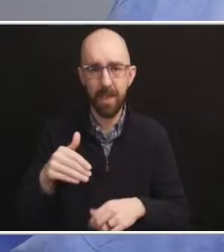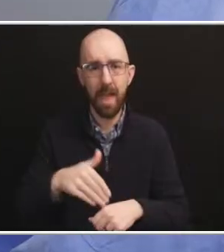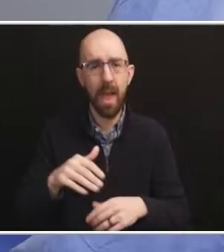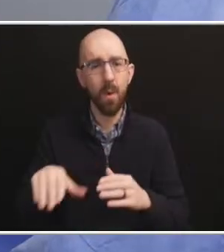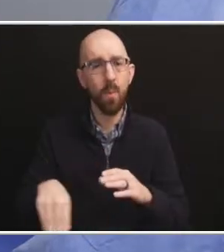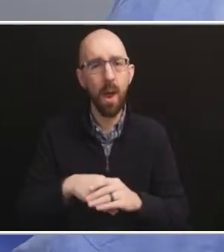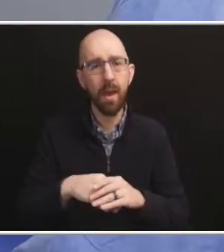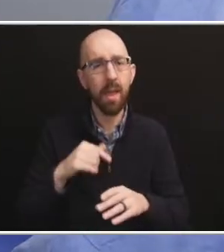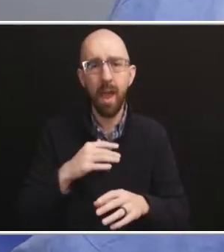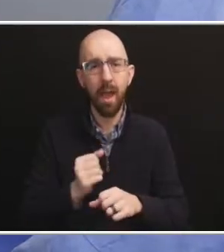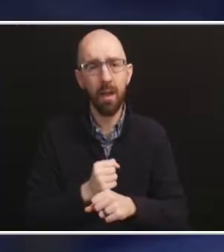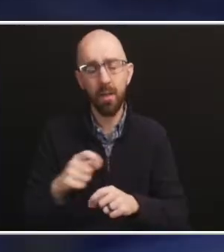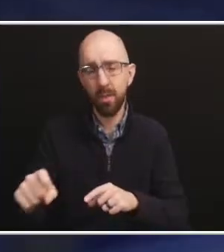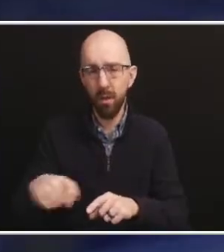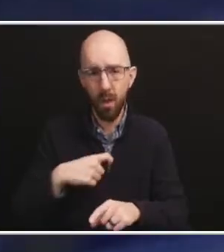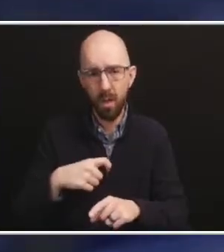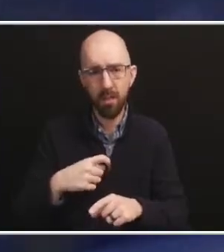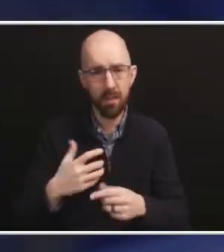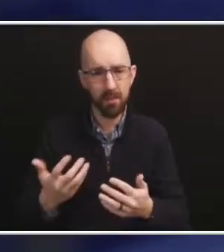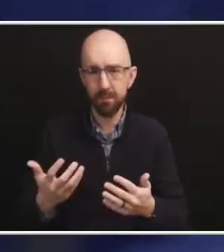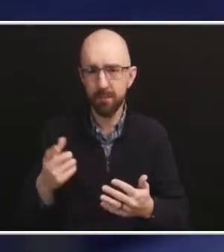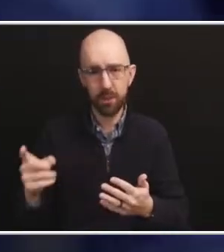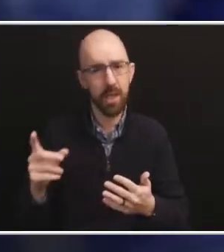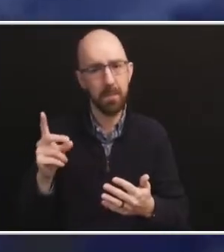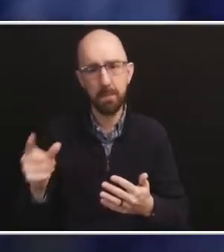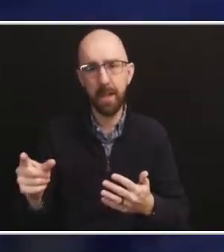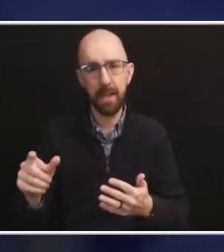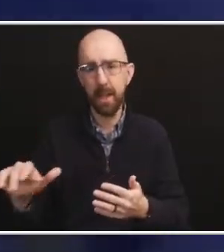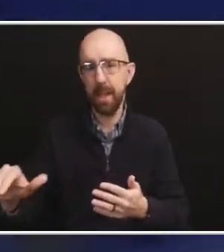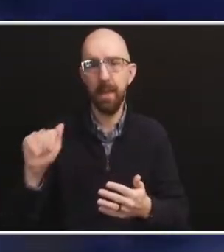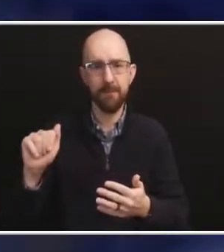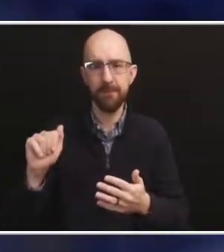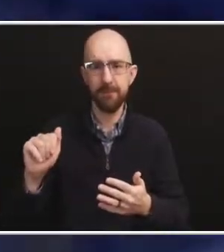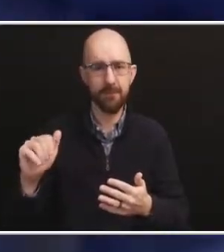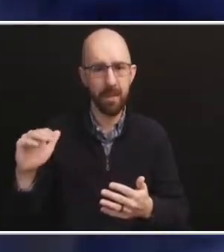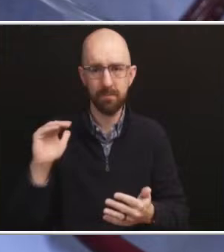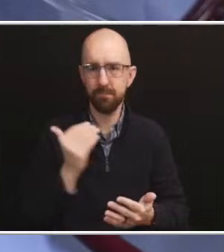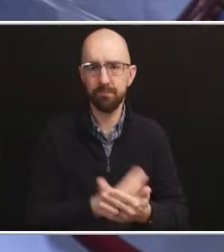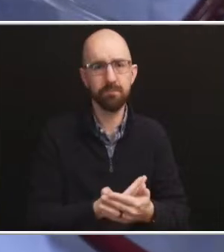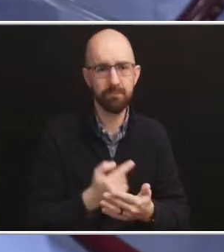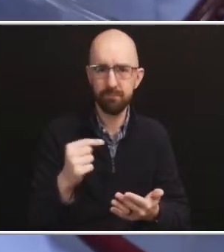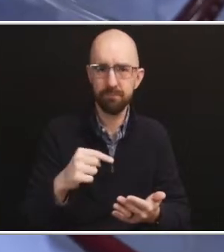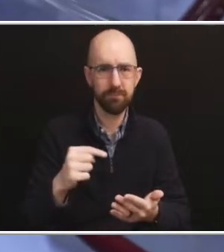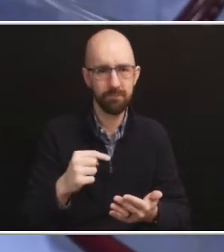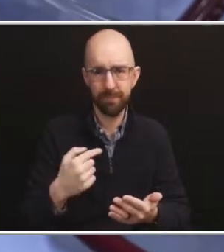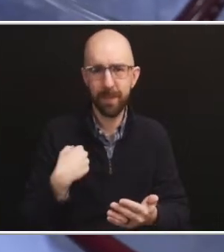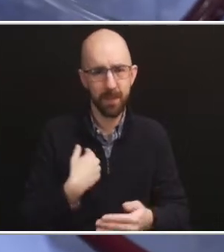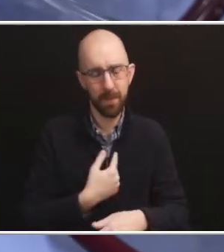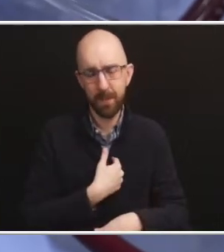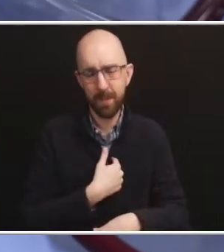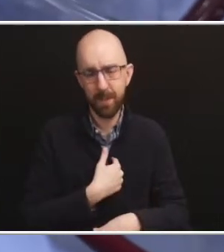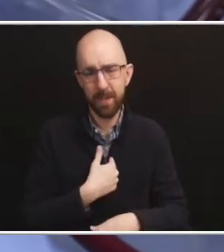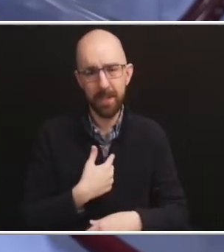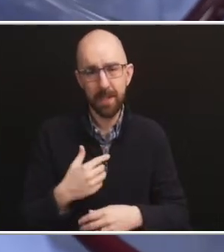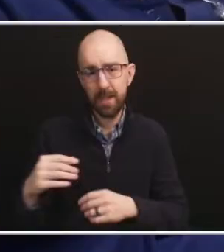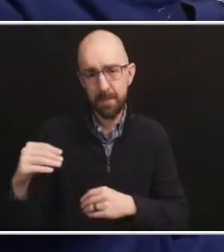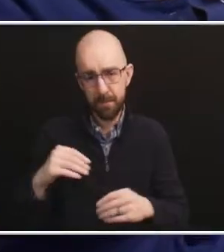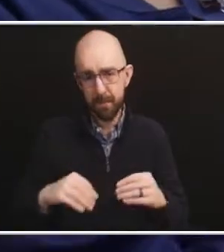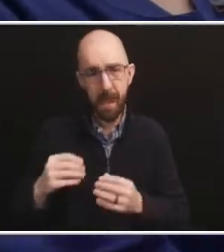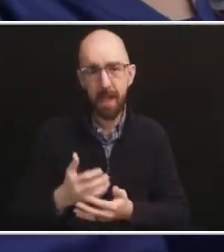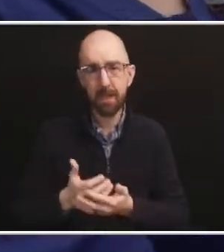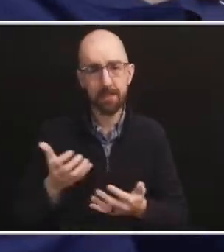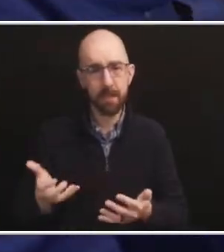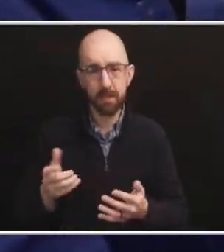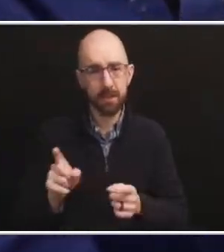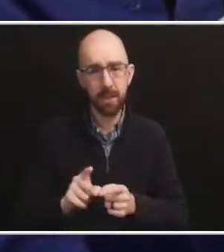and she immediately left the wedding, and we packed as much as we thought we needed,